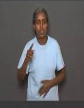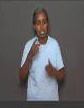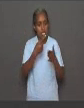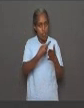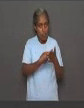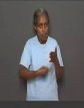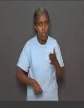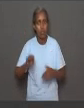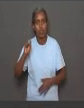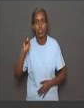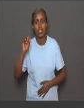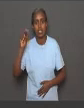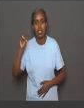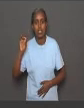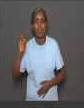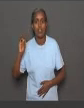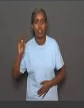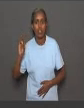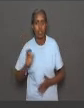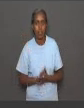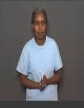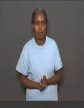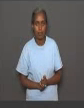values of sine theta.